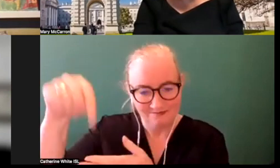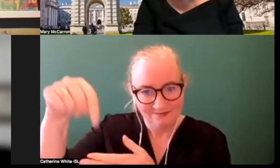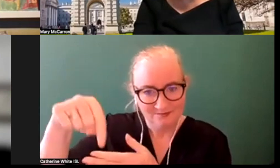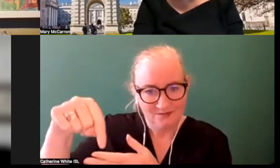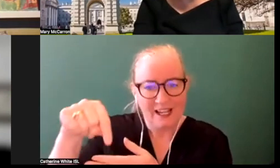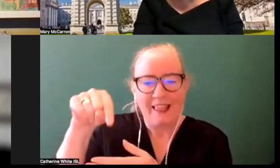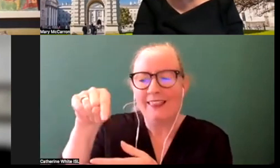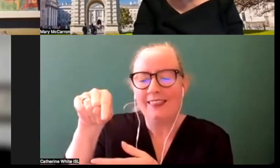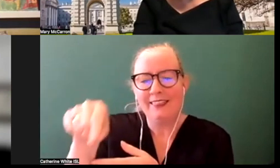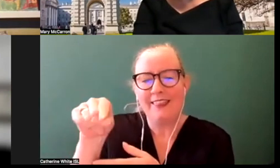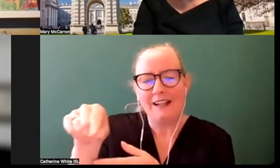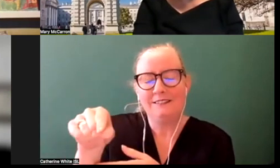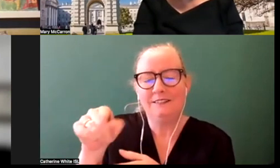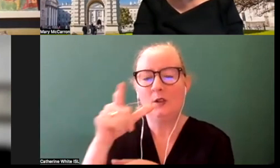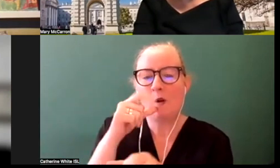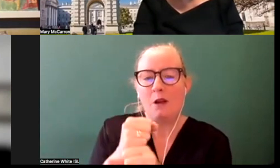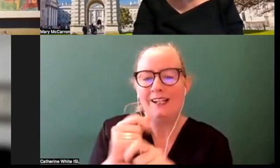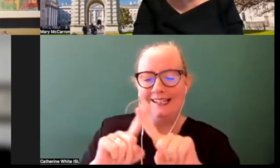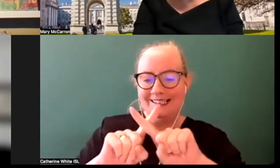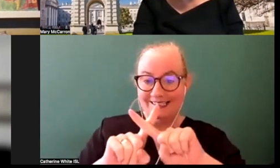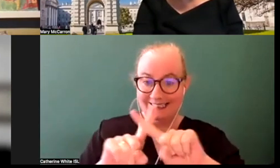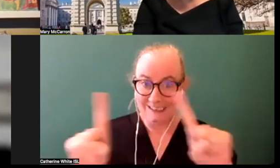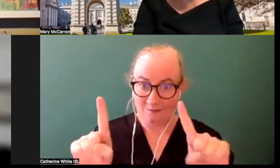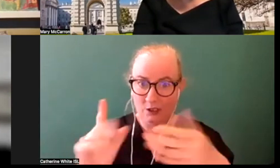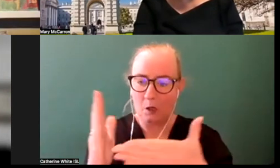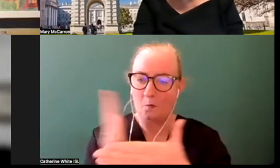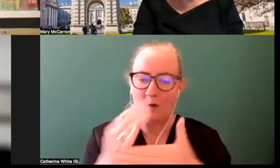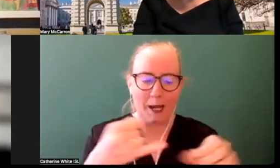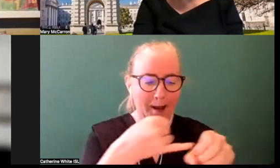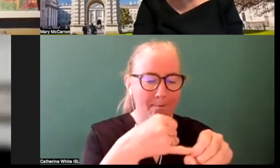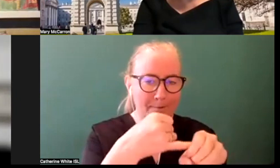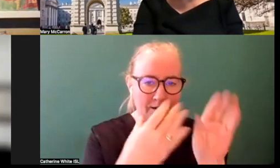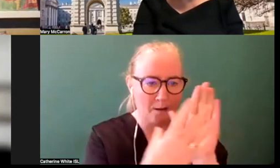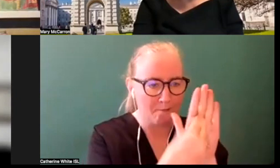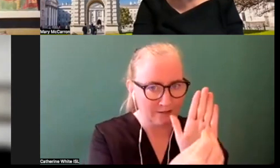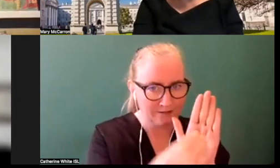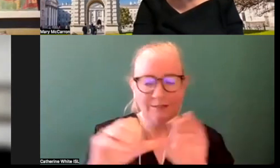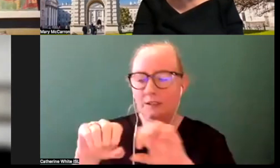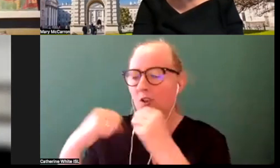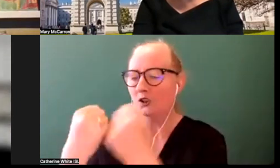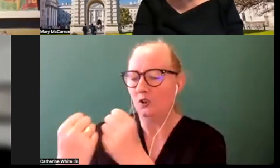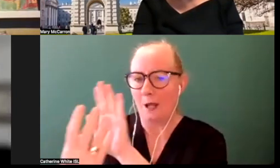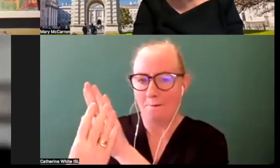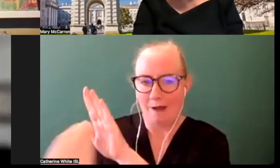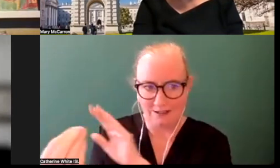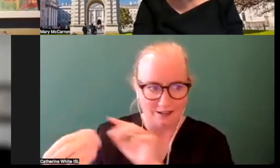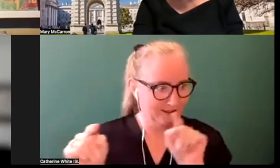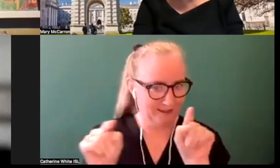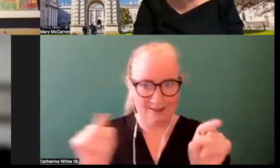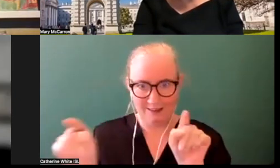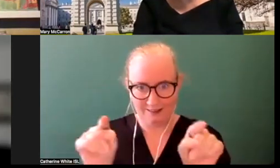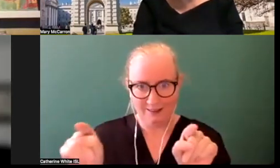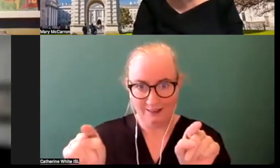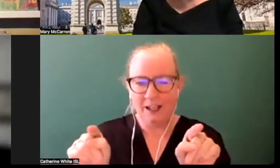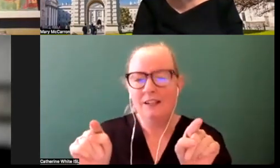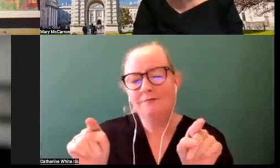It's about the sort of difference between the medical model and the social model, and how, in